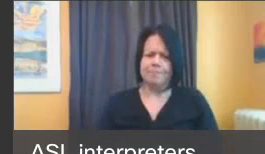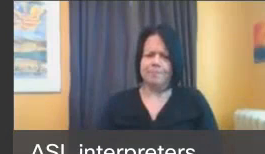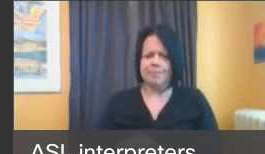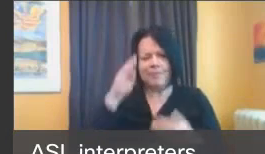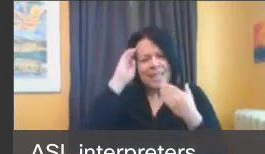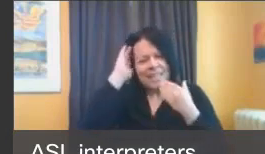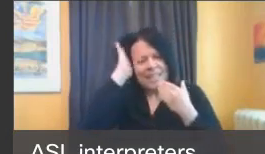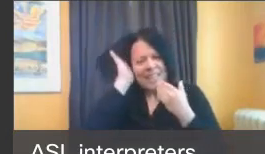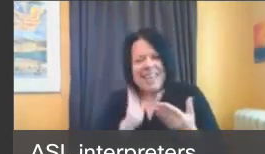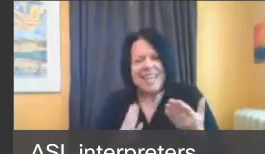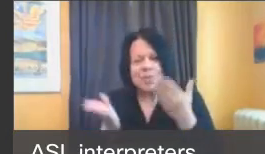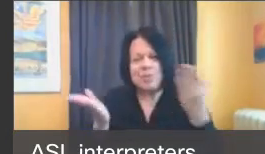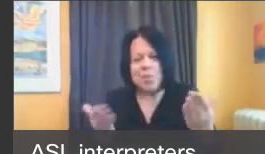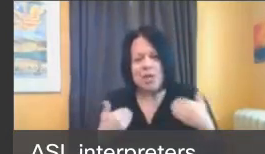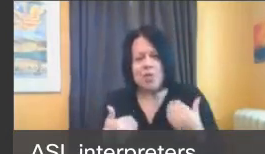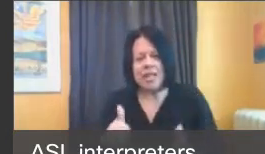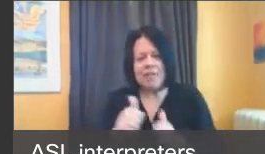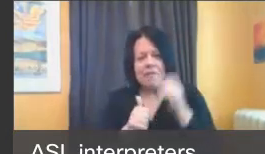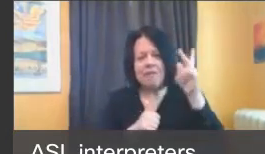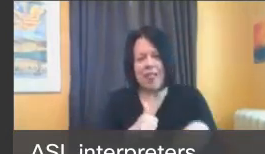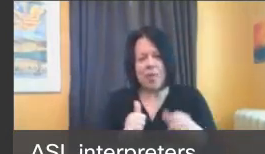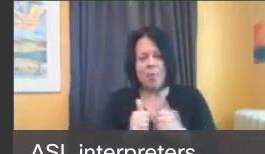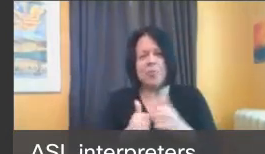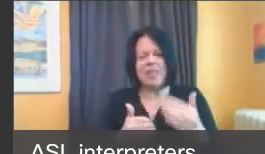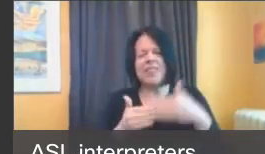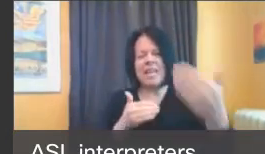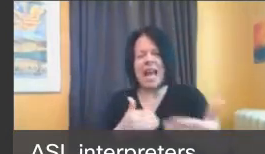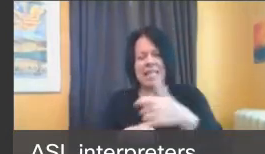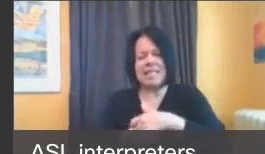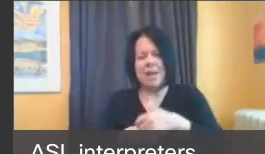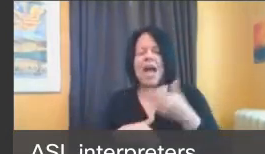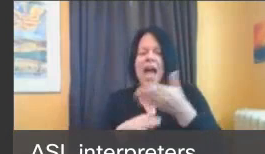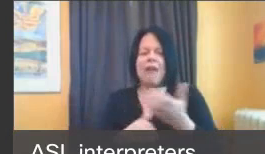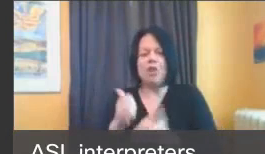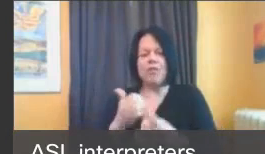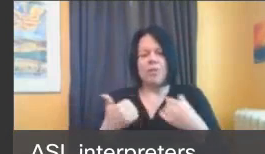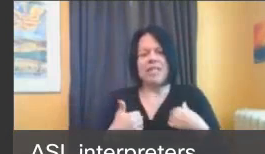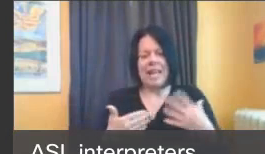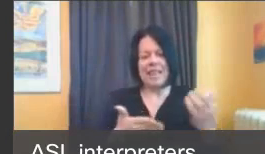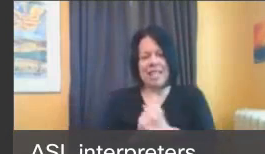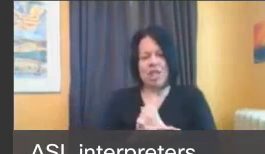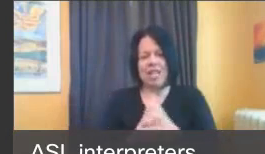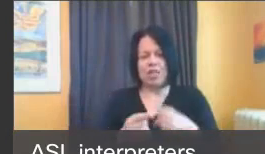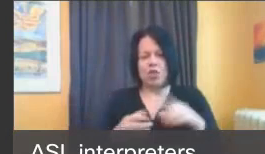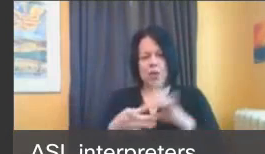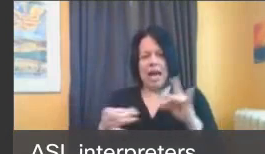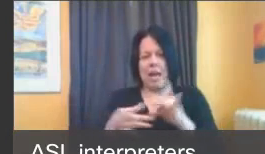Thank you so much. And we'll take follow-up questions with the next round after all committee members have had the chance to